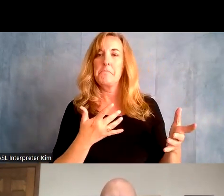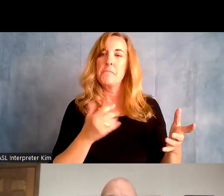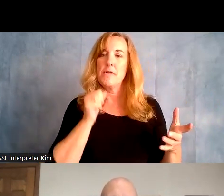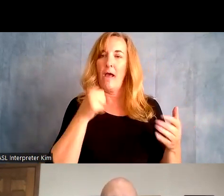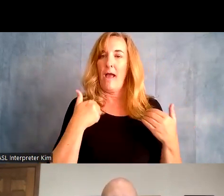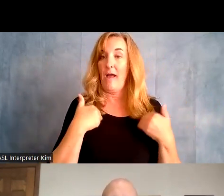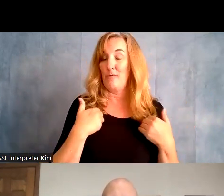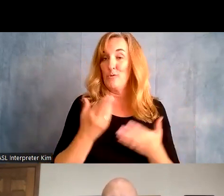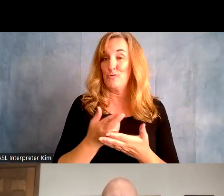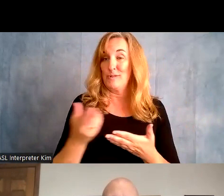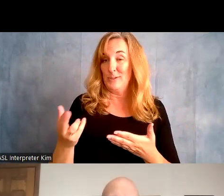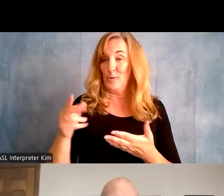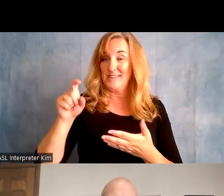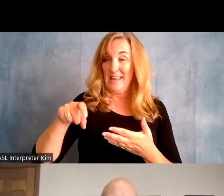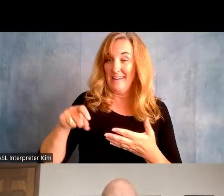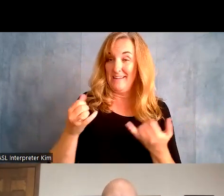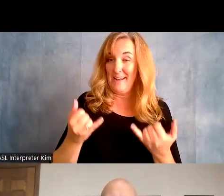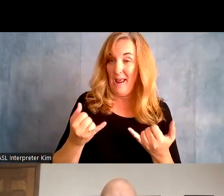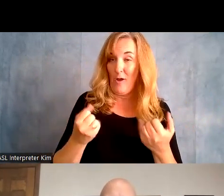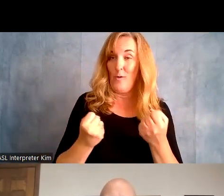resources they need to support